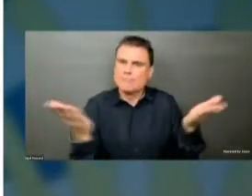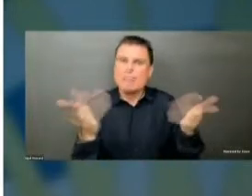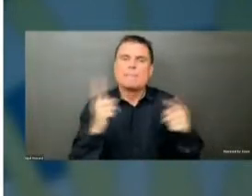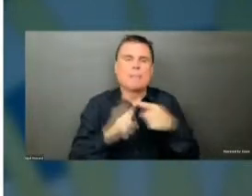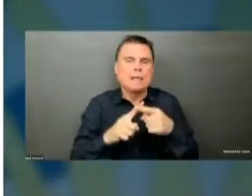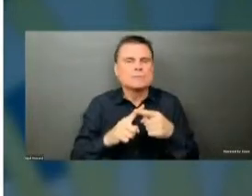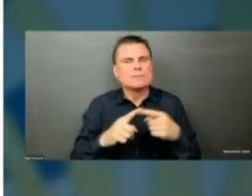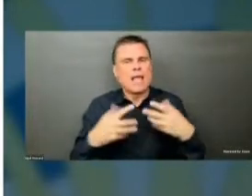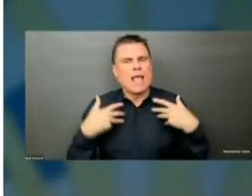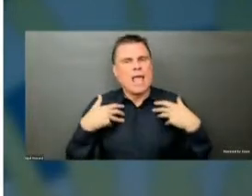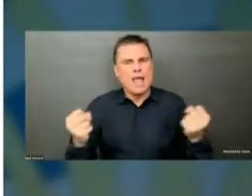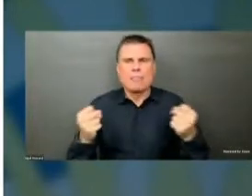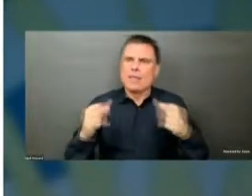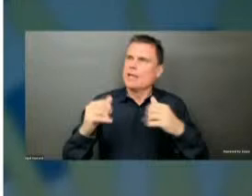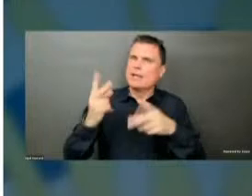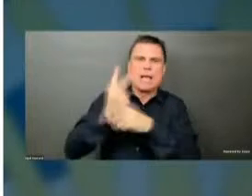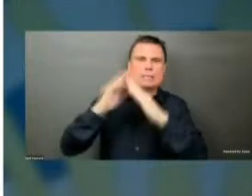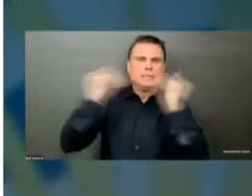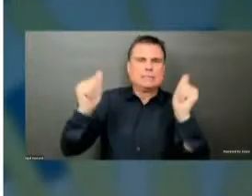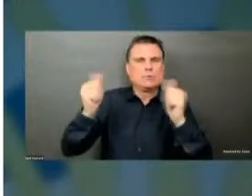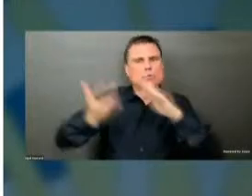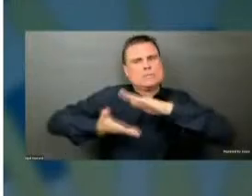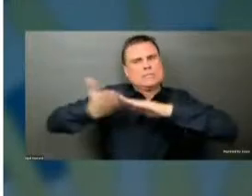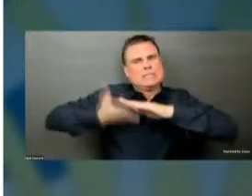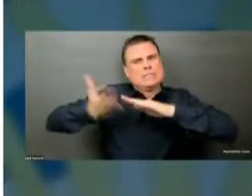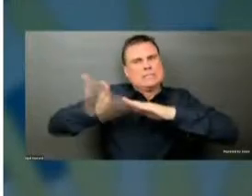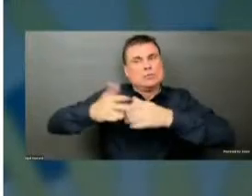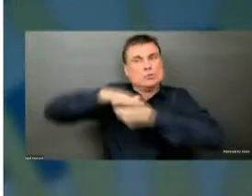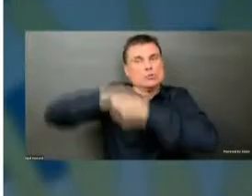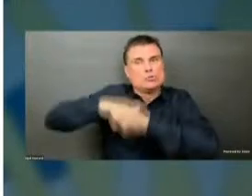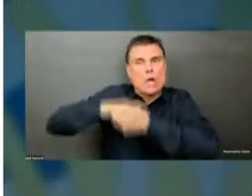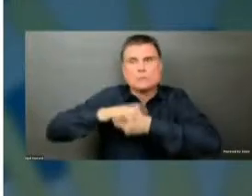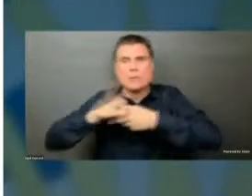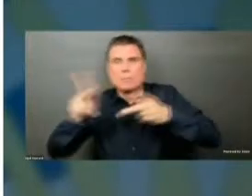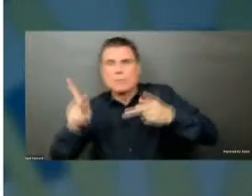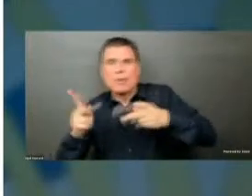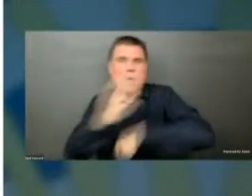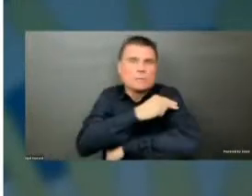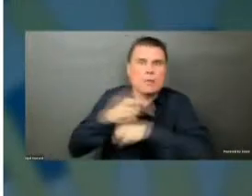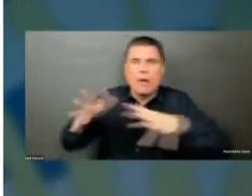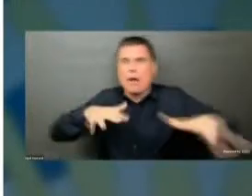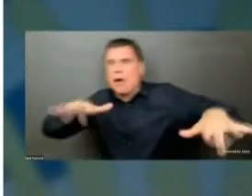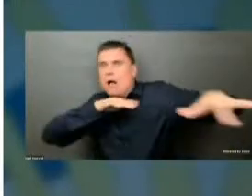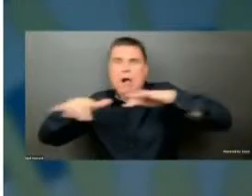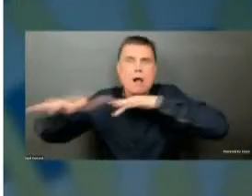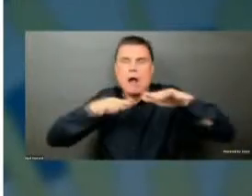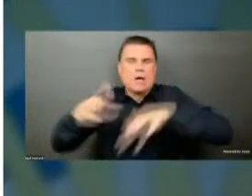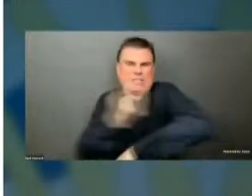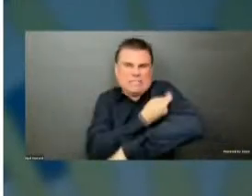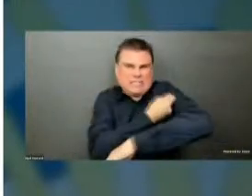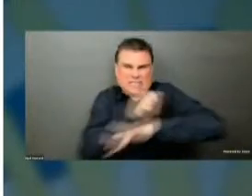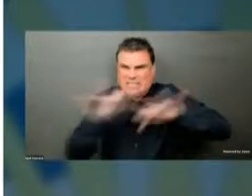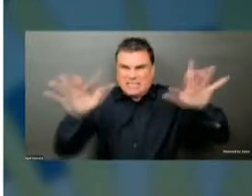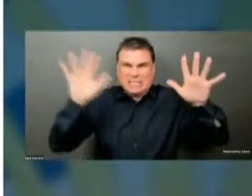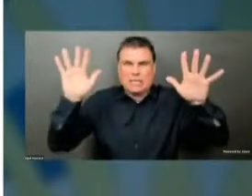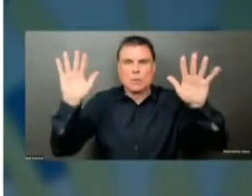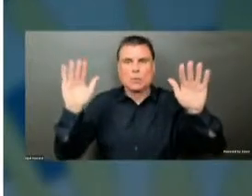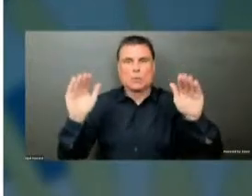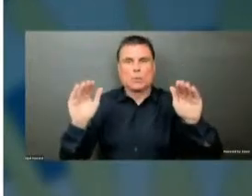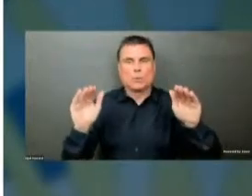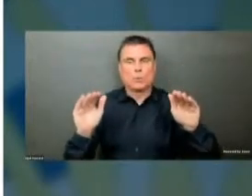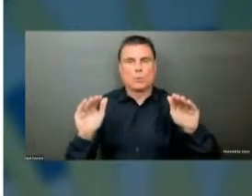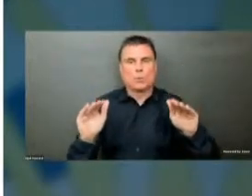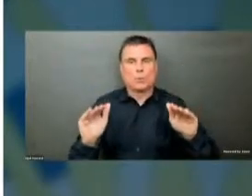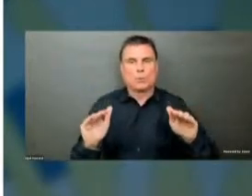we're able to make sure we can provide care for everybody who needs it in the province. The other important thing that we continue to